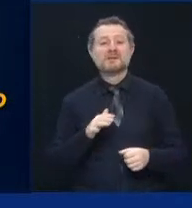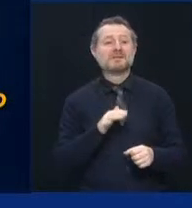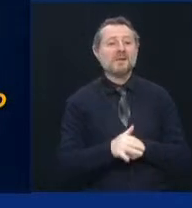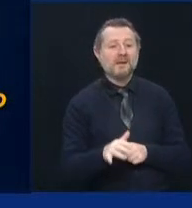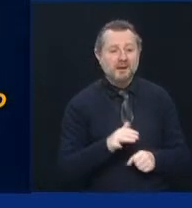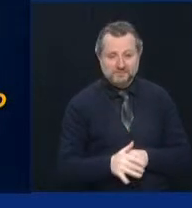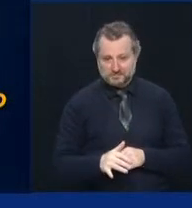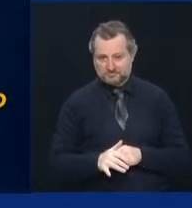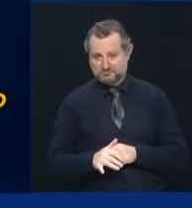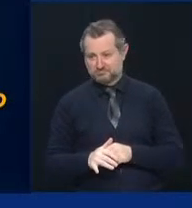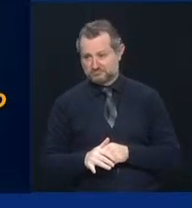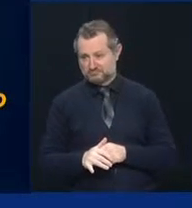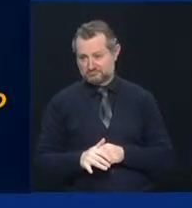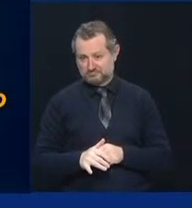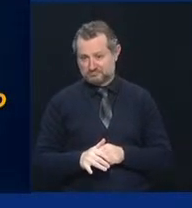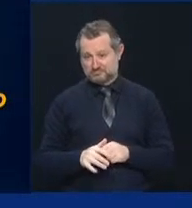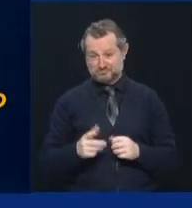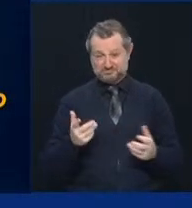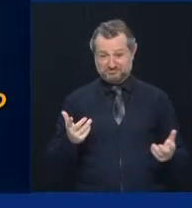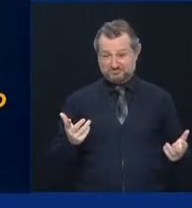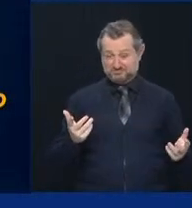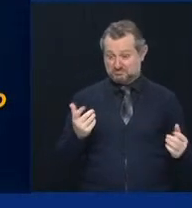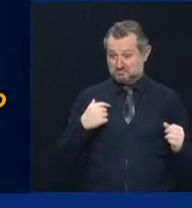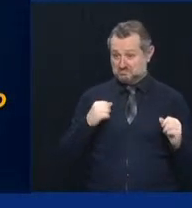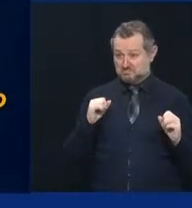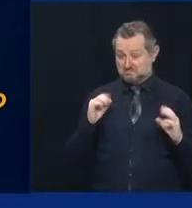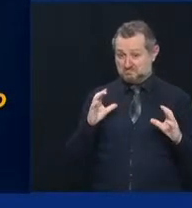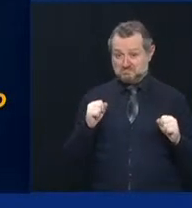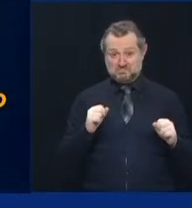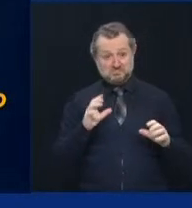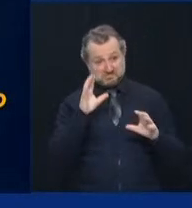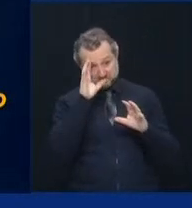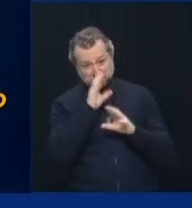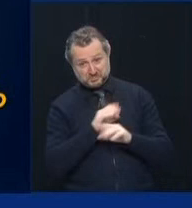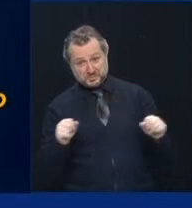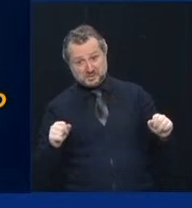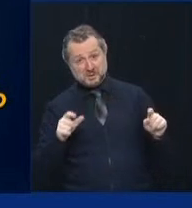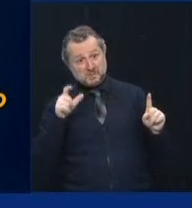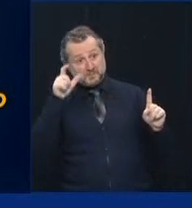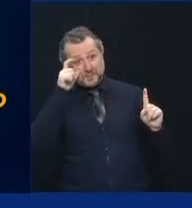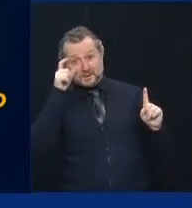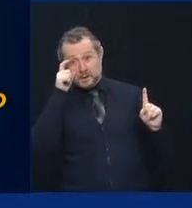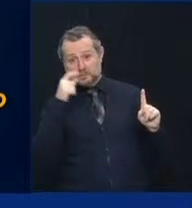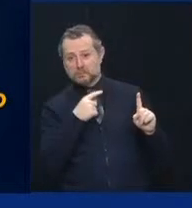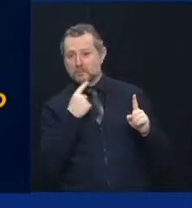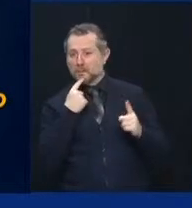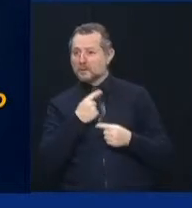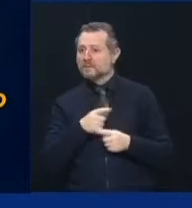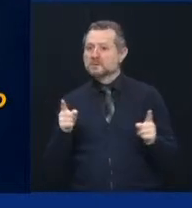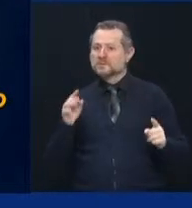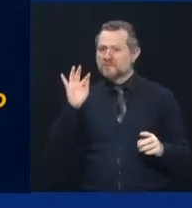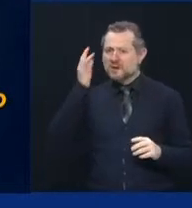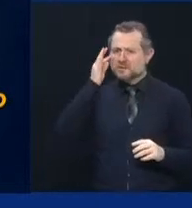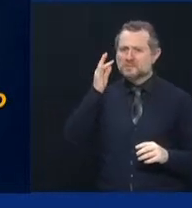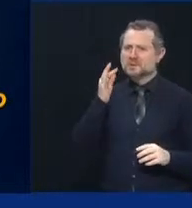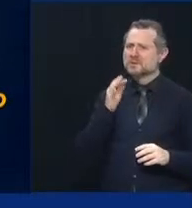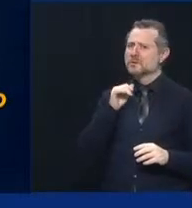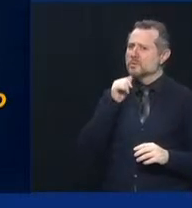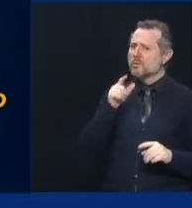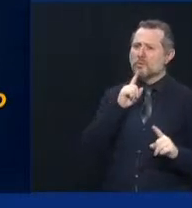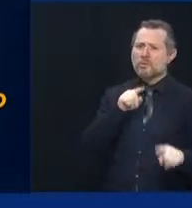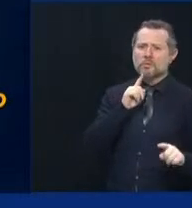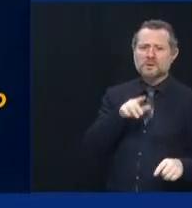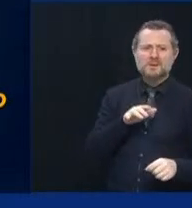startling was President Biden's announcement that the federal government hadn't even ordered enough, which was really